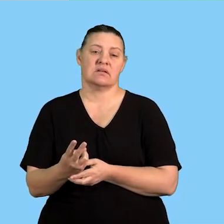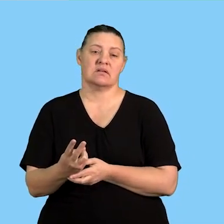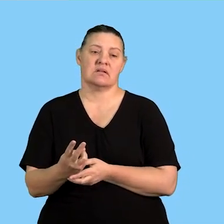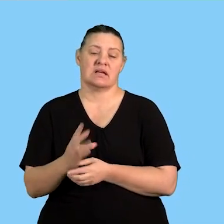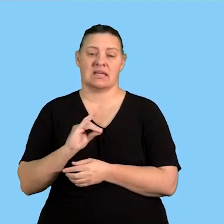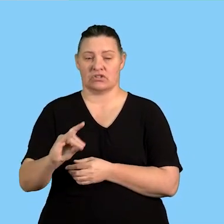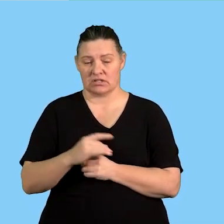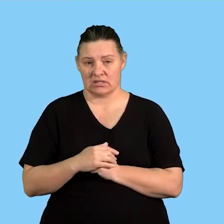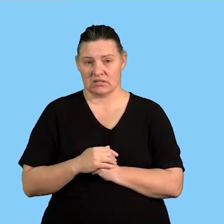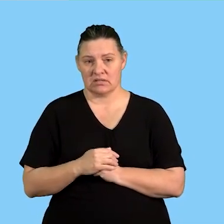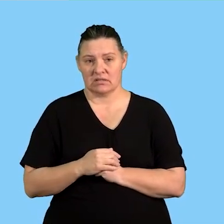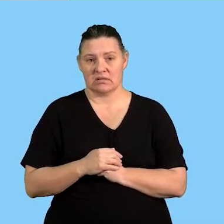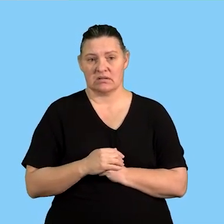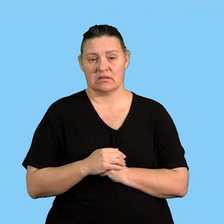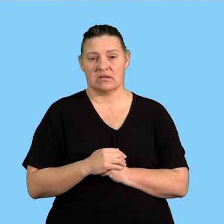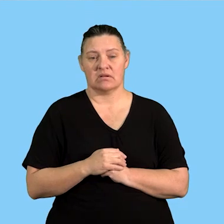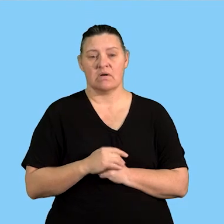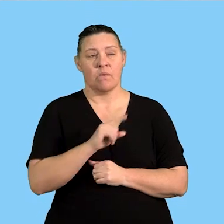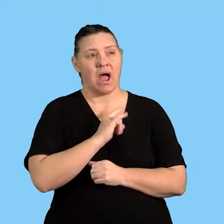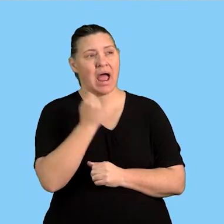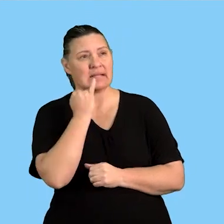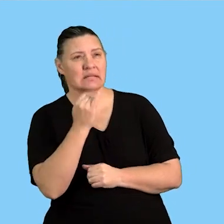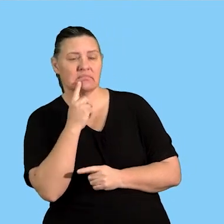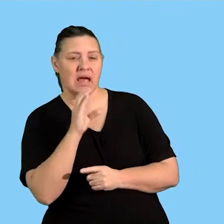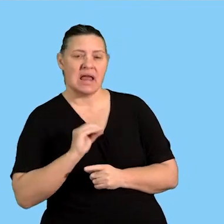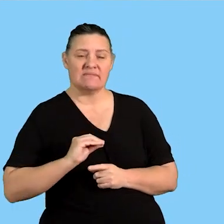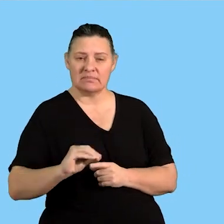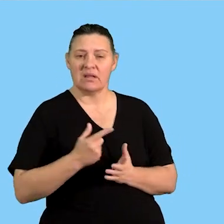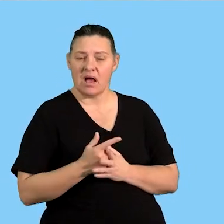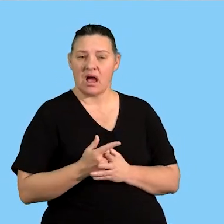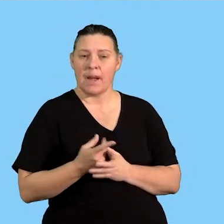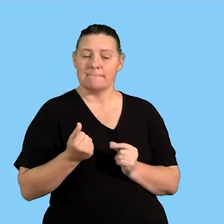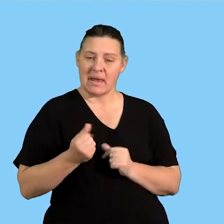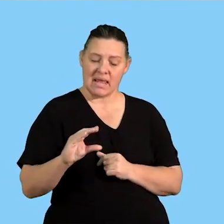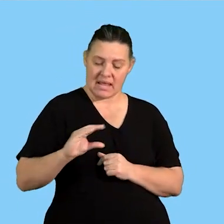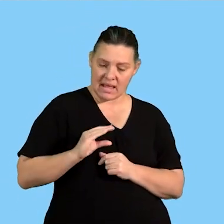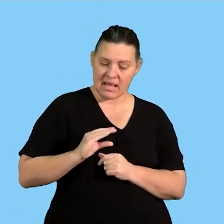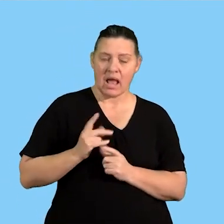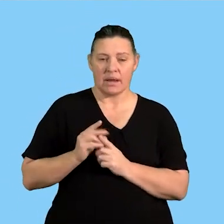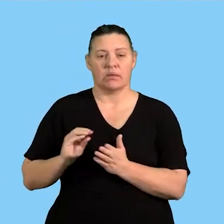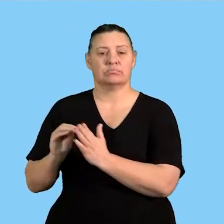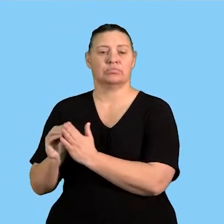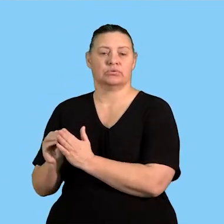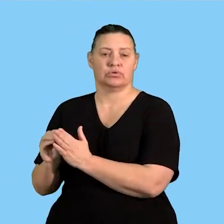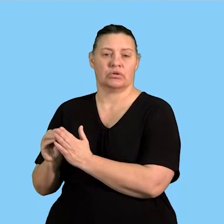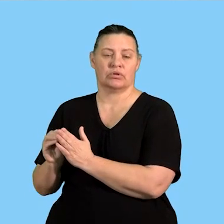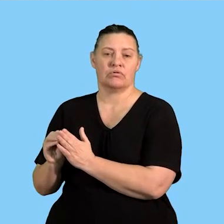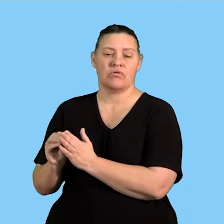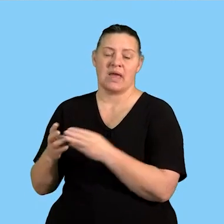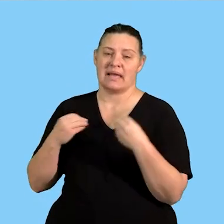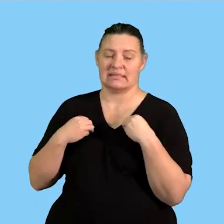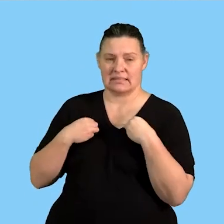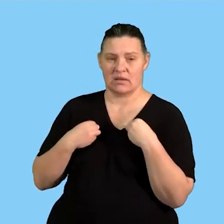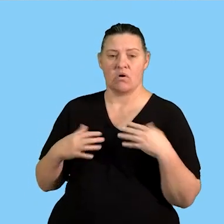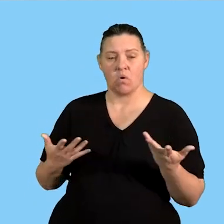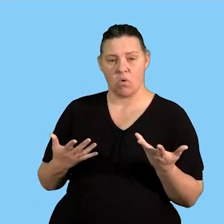cash. Because here we're talking about the idea that an investment is when you are taking your money and putting it into an asset or putting